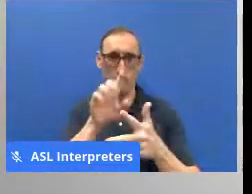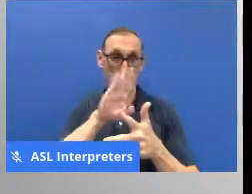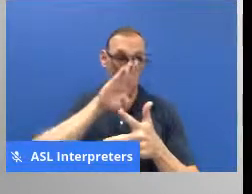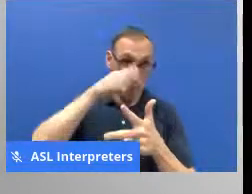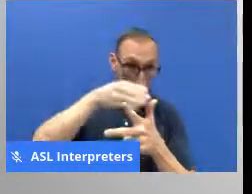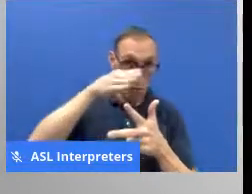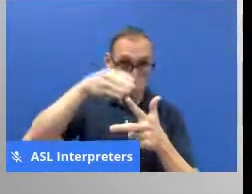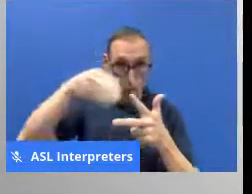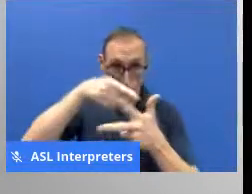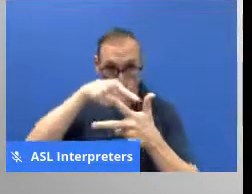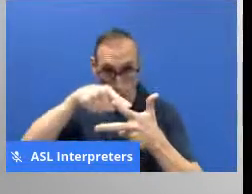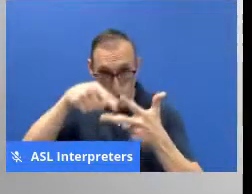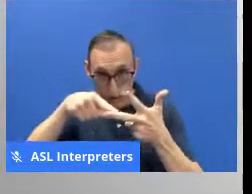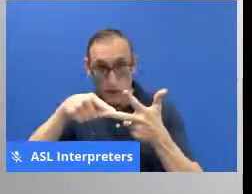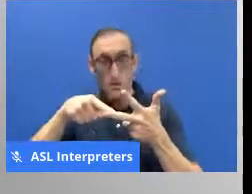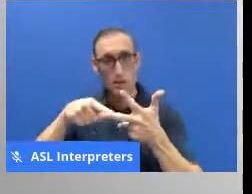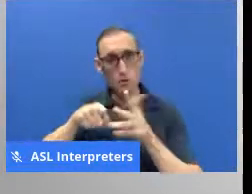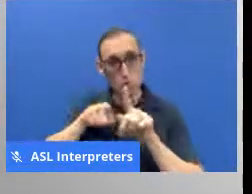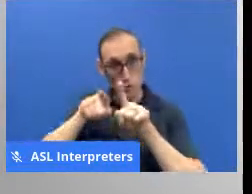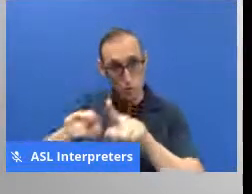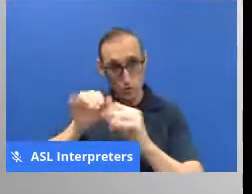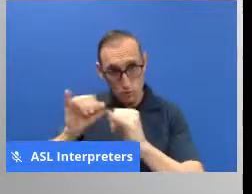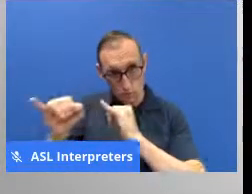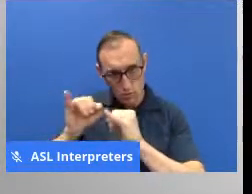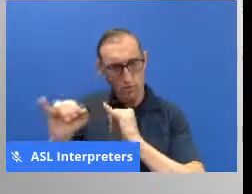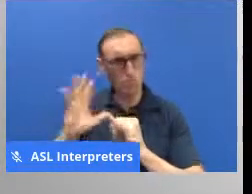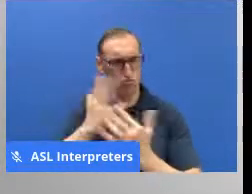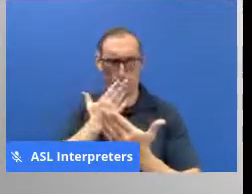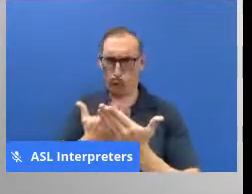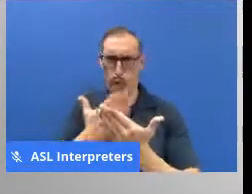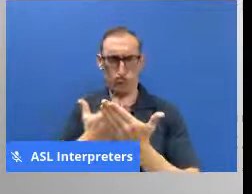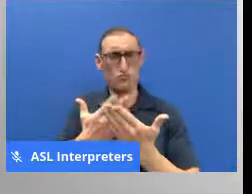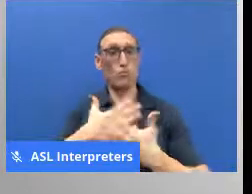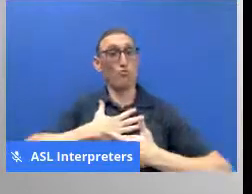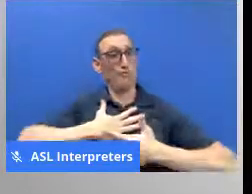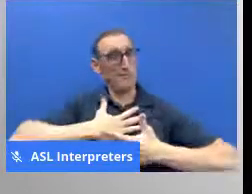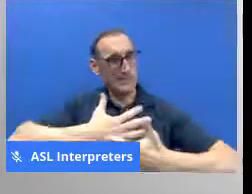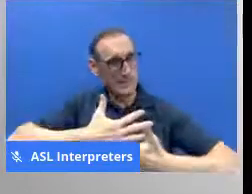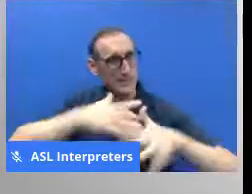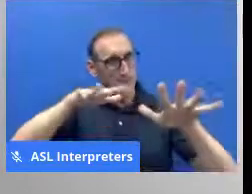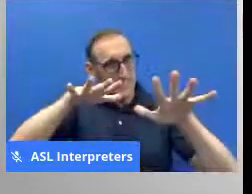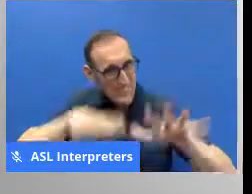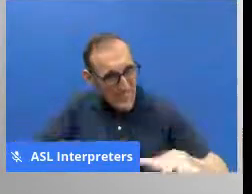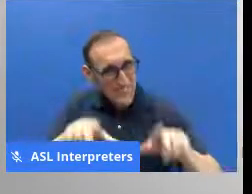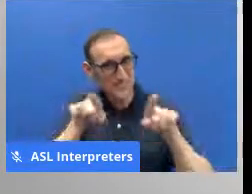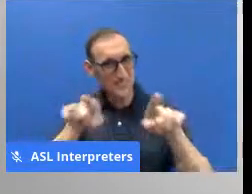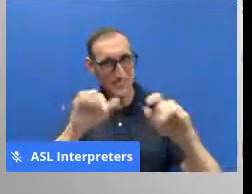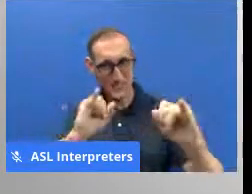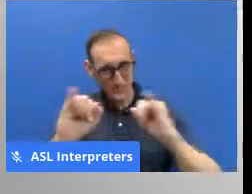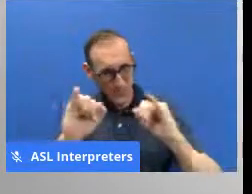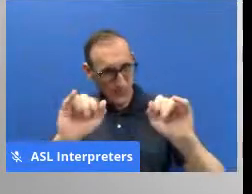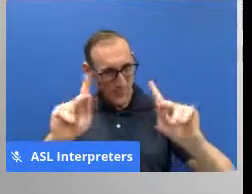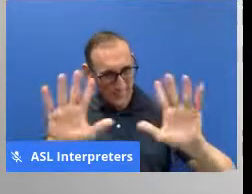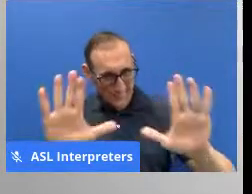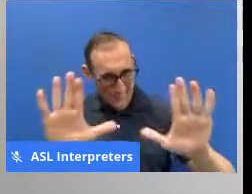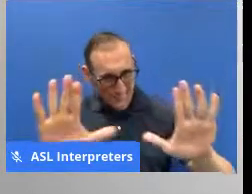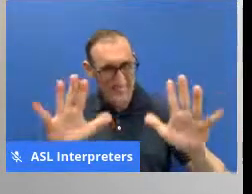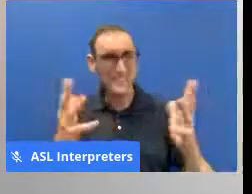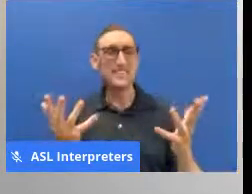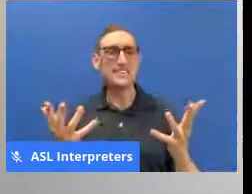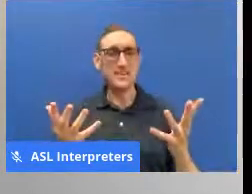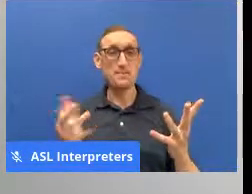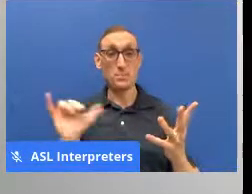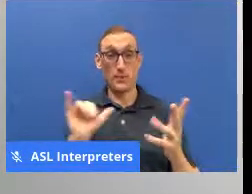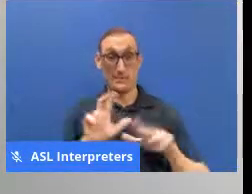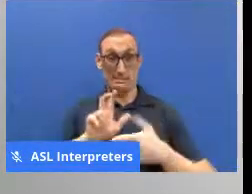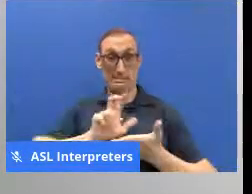those, like I said, just breathe and relax for all of us. Also, our